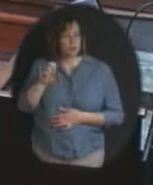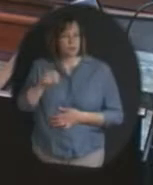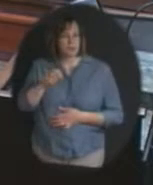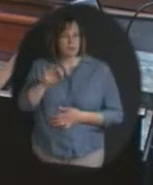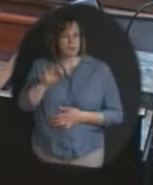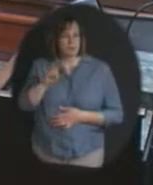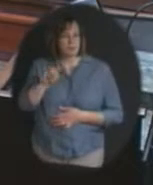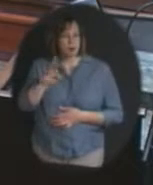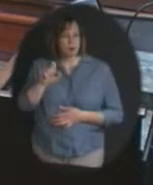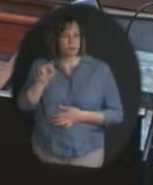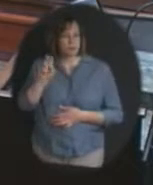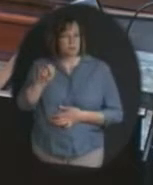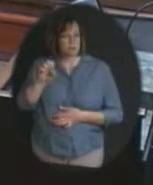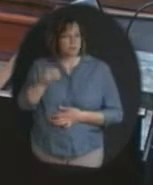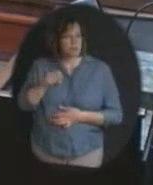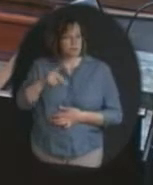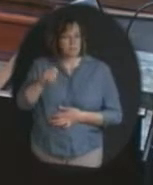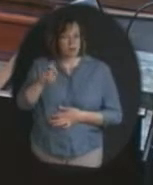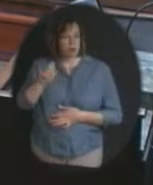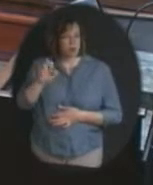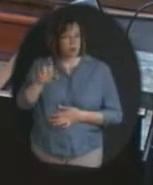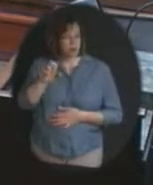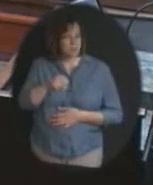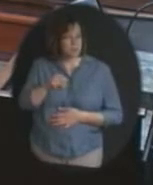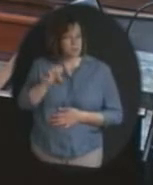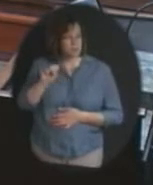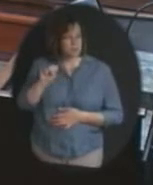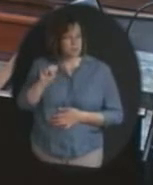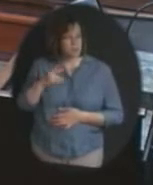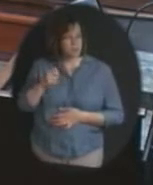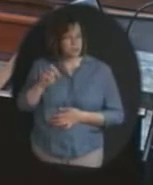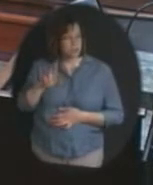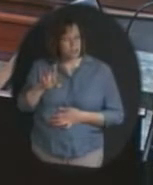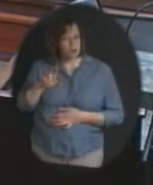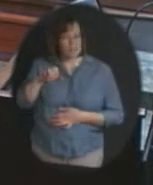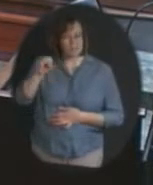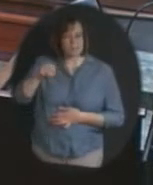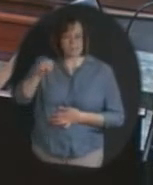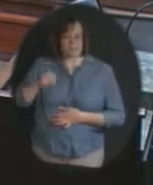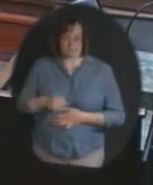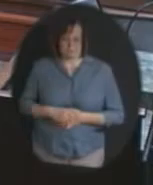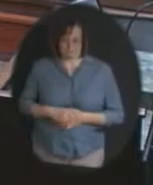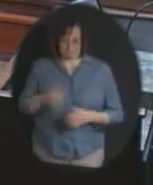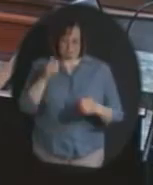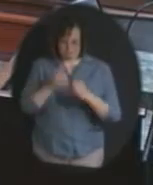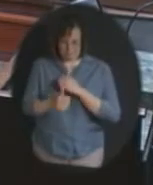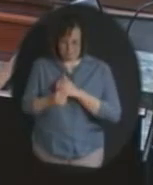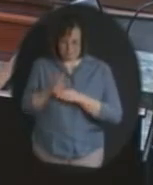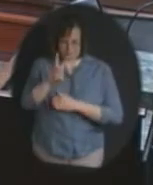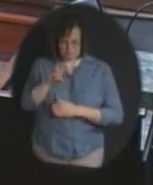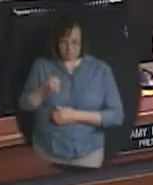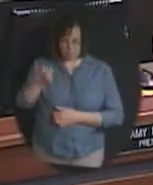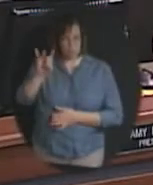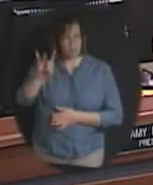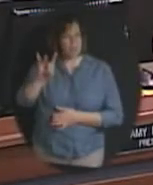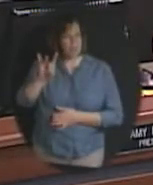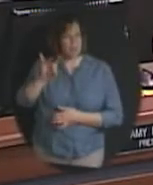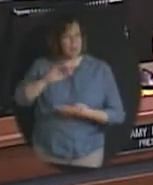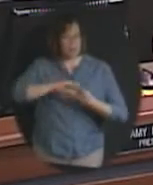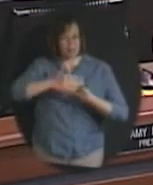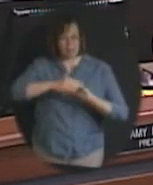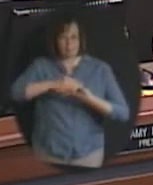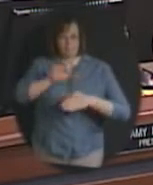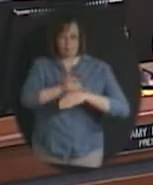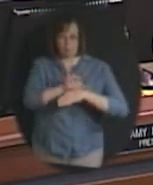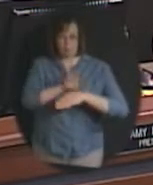Yes. Mrs. Martin? Yes. Mr. Parker? Yes. Mr. Shear? Yes. Motion carries. 6.08, our laptop